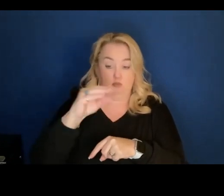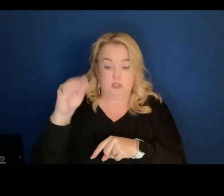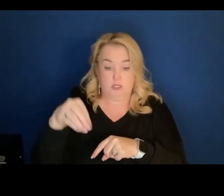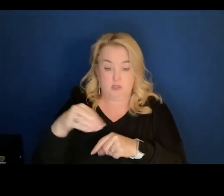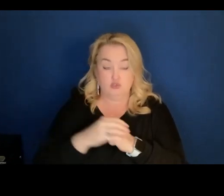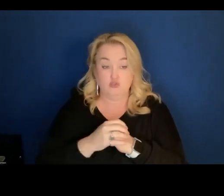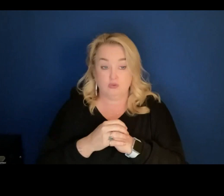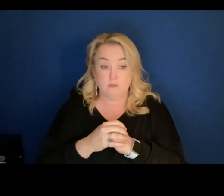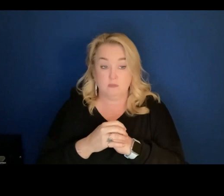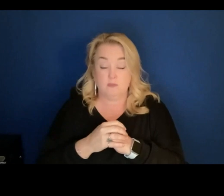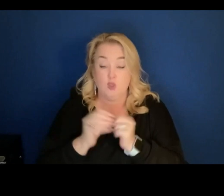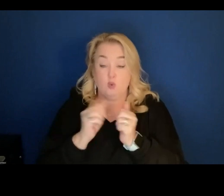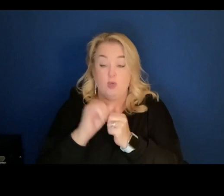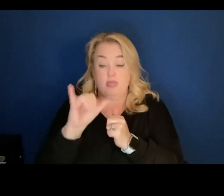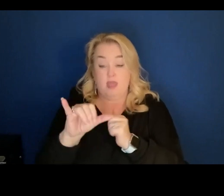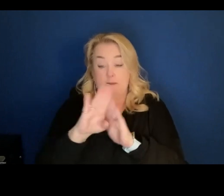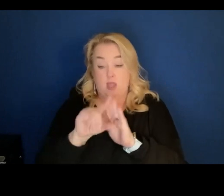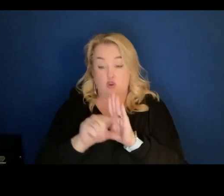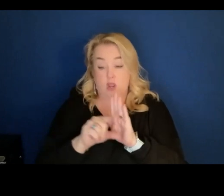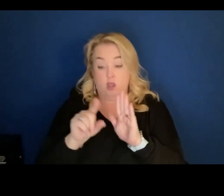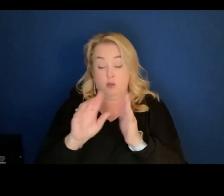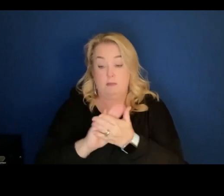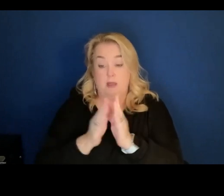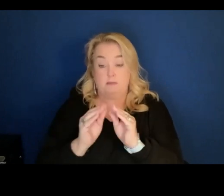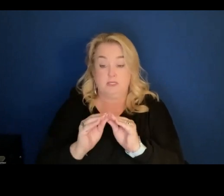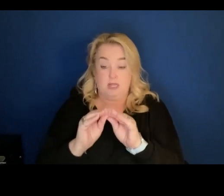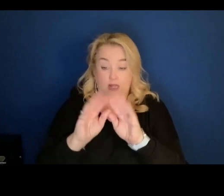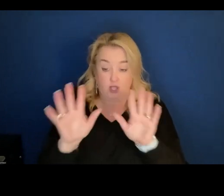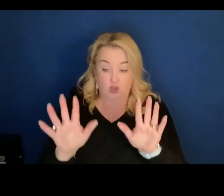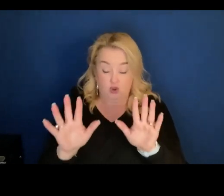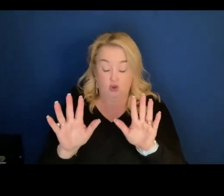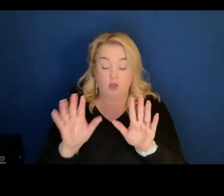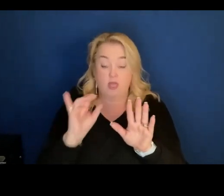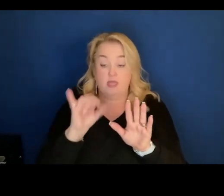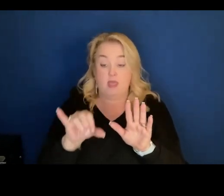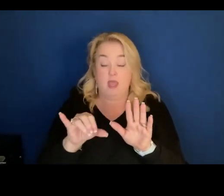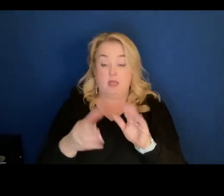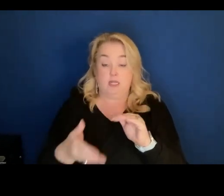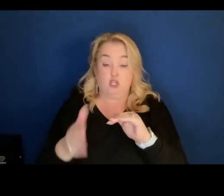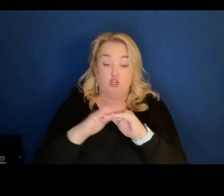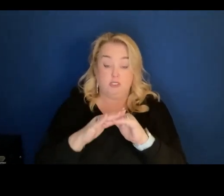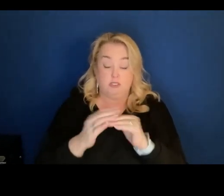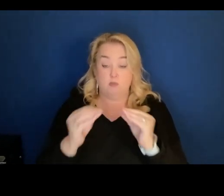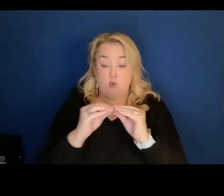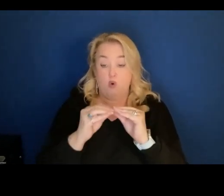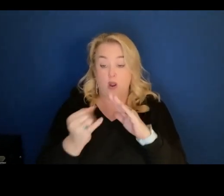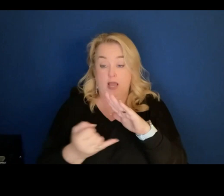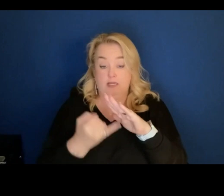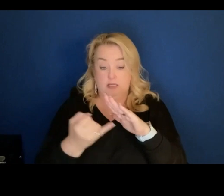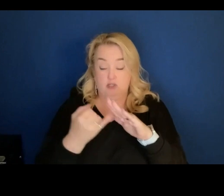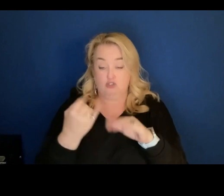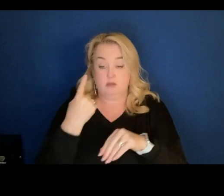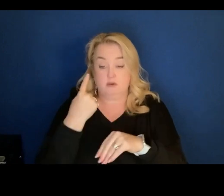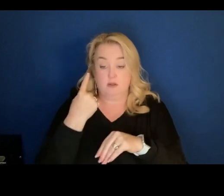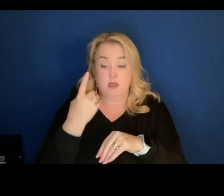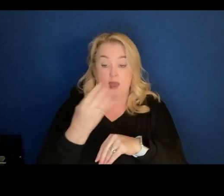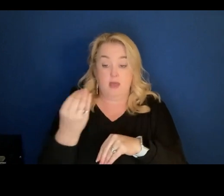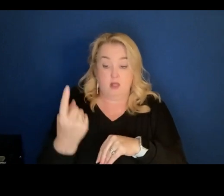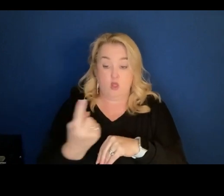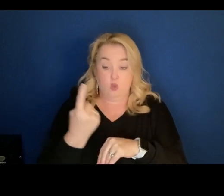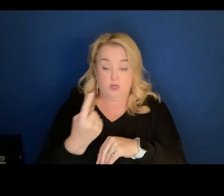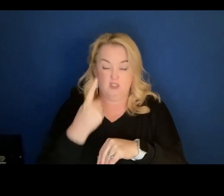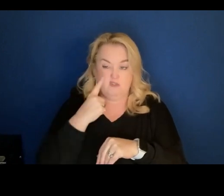Now, with this background, it becomes clear that not only can caregiving increase feelings of isolation and loneliness for a variety